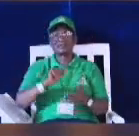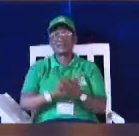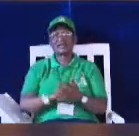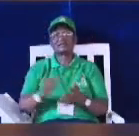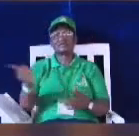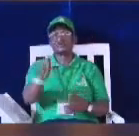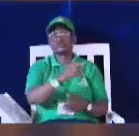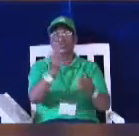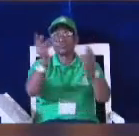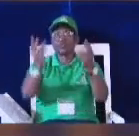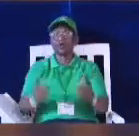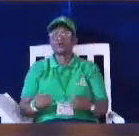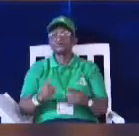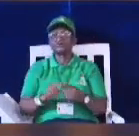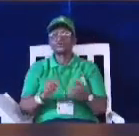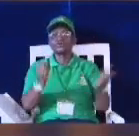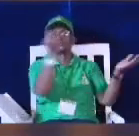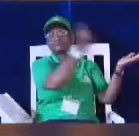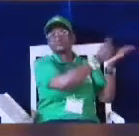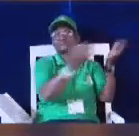crucify.